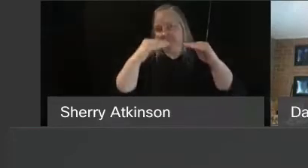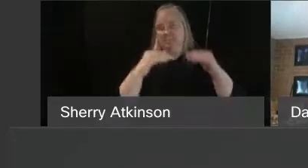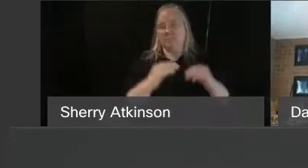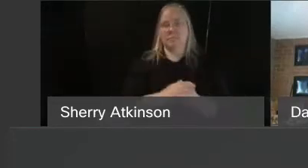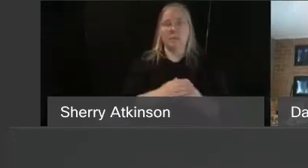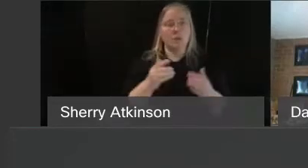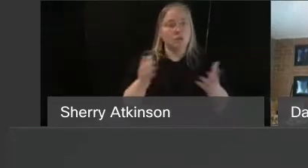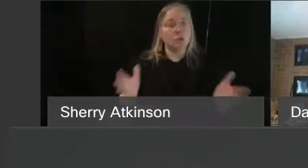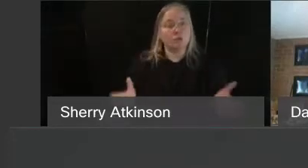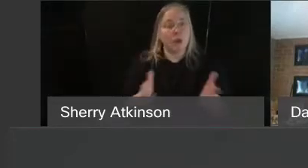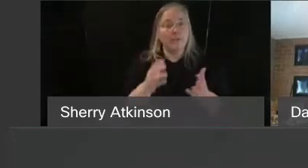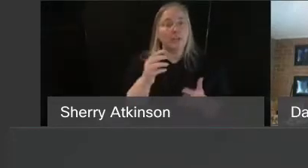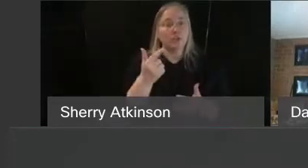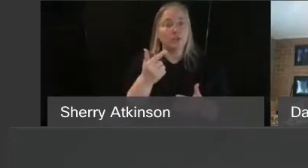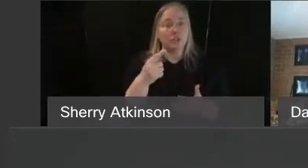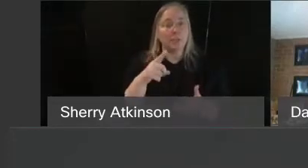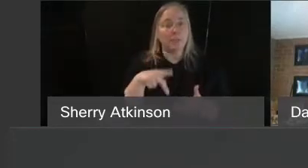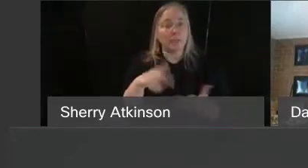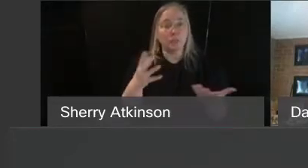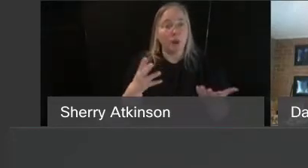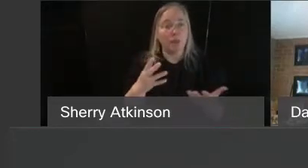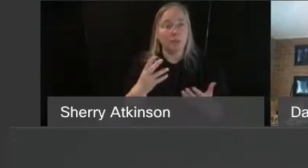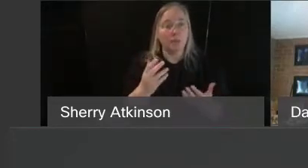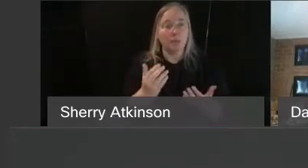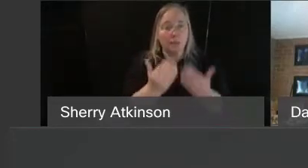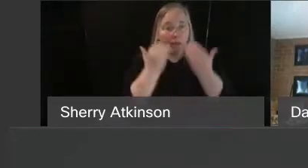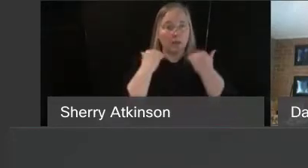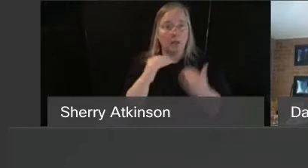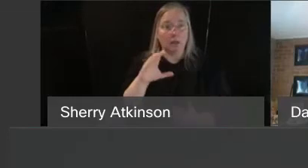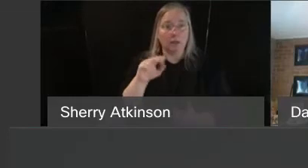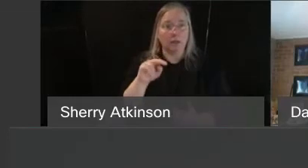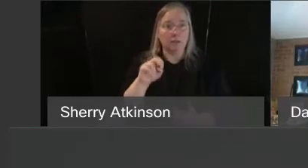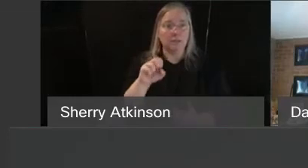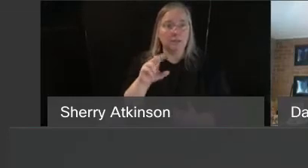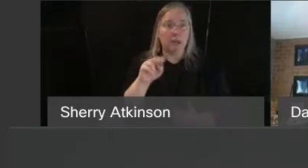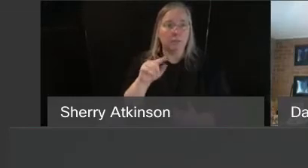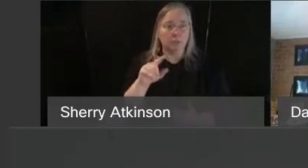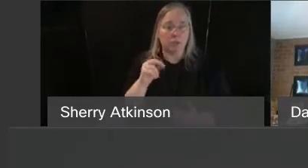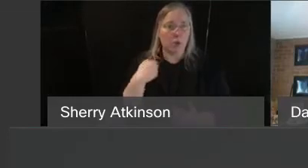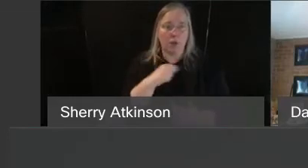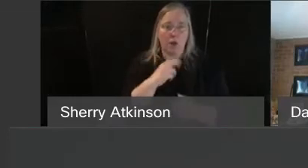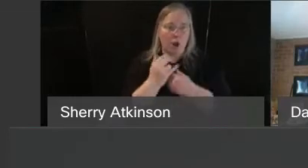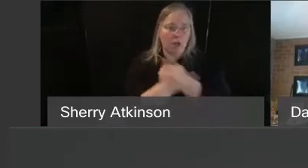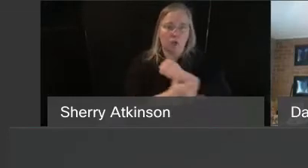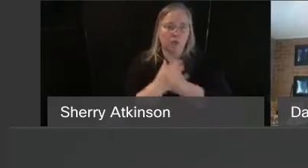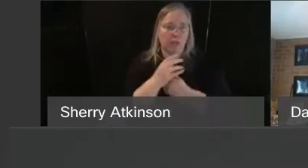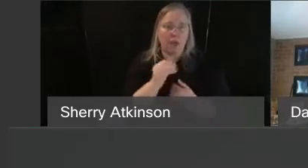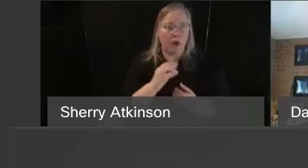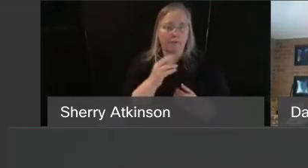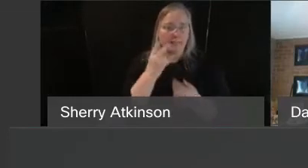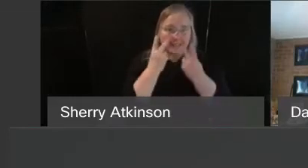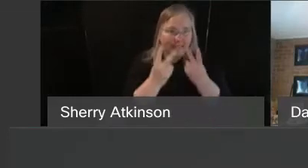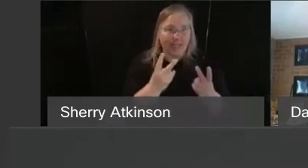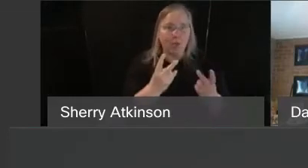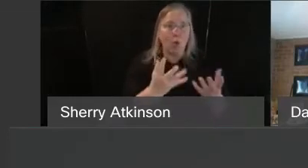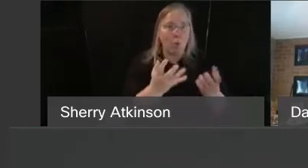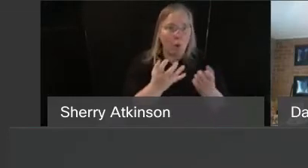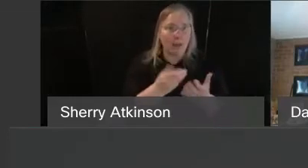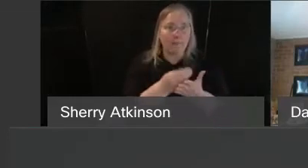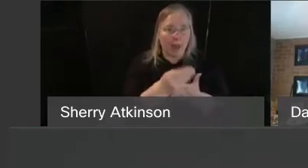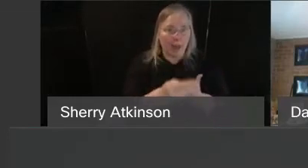is our consumption. We are a nation of see it, want it, buy it, and obviously during the pandemic we cut back our